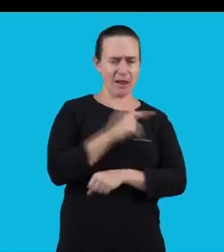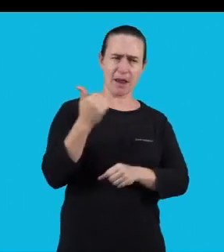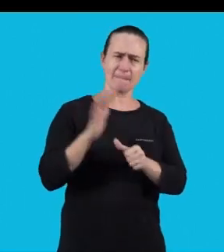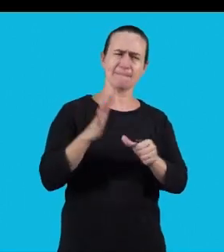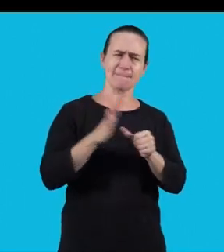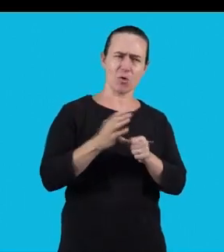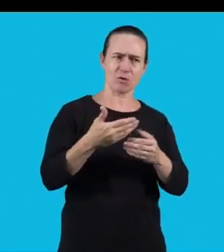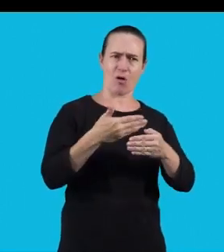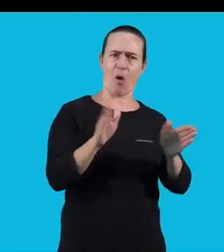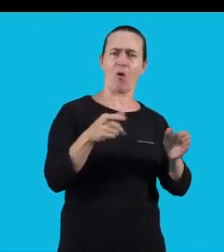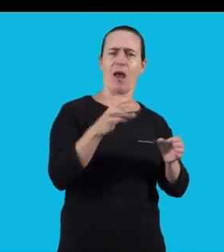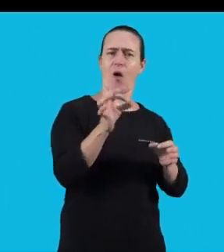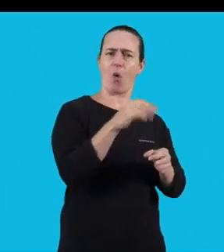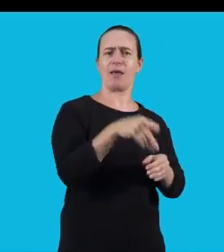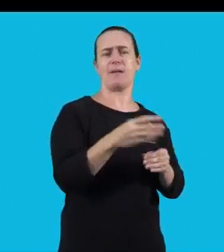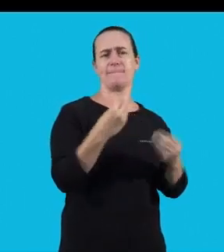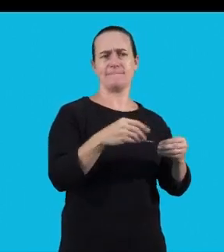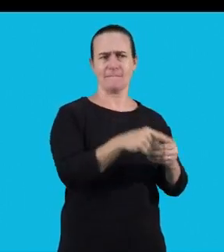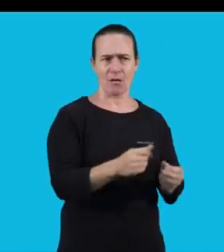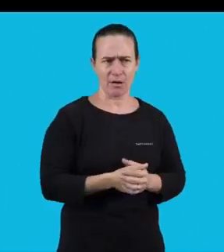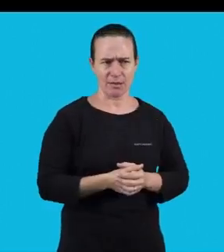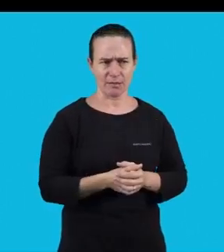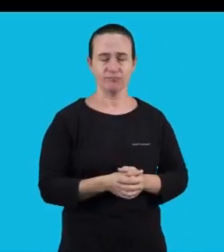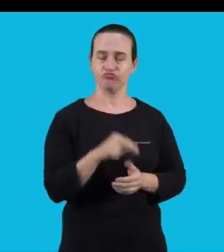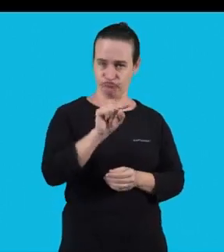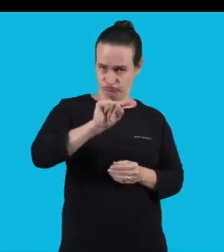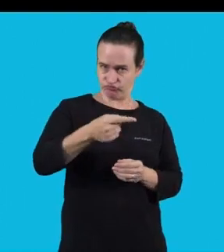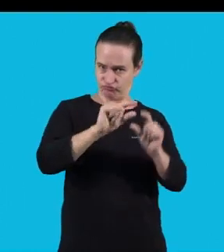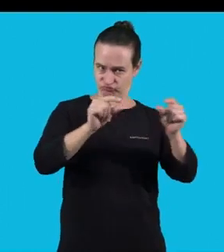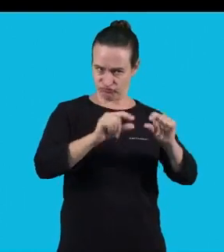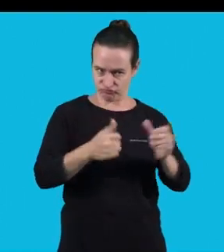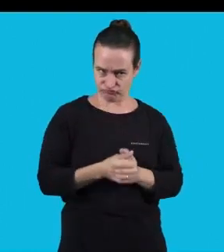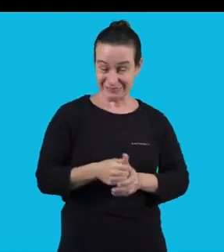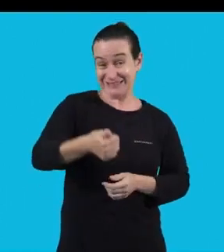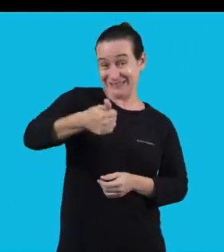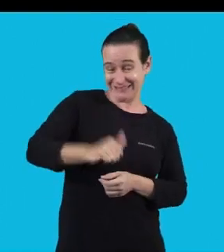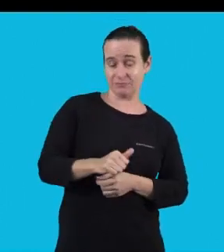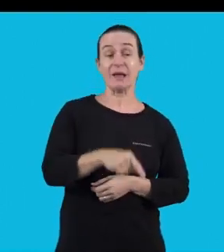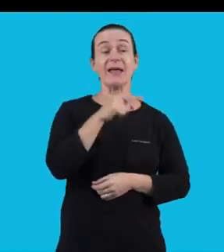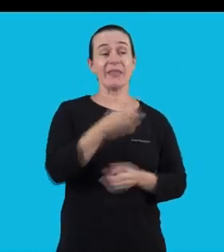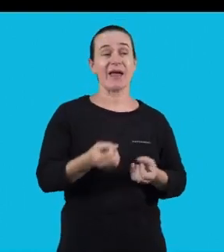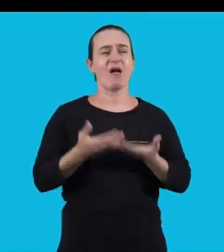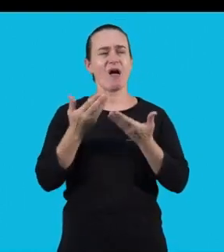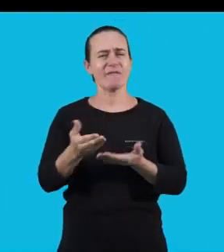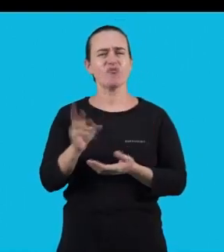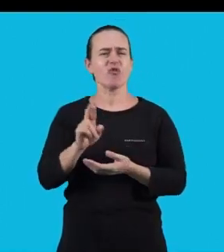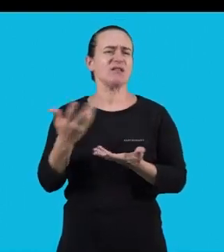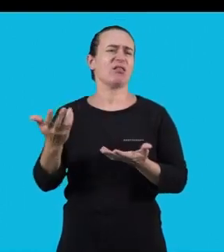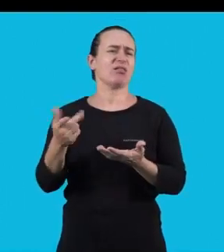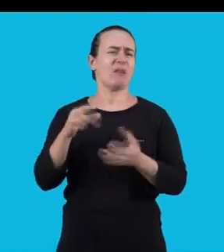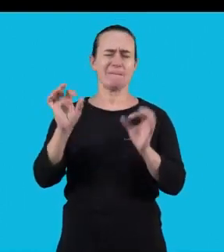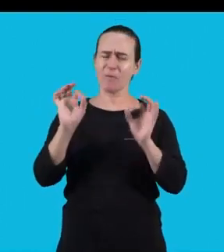gap in the market. So there's the end of the first sentence. They offer rentals perfect for flexible